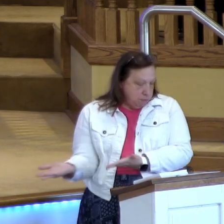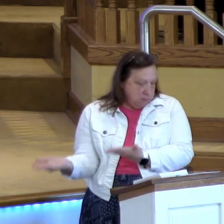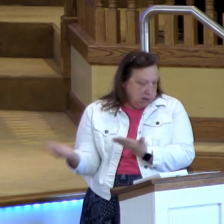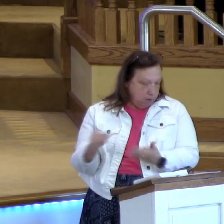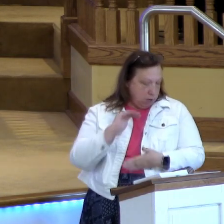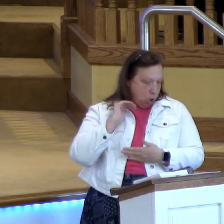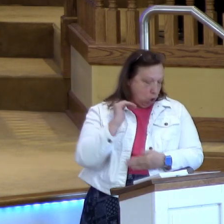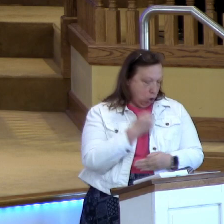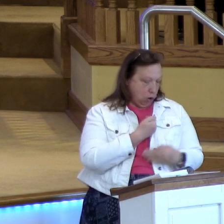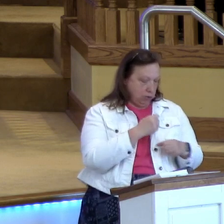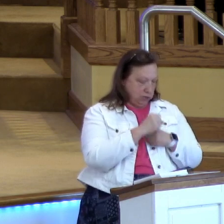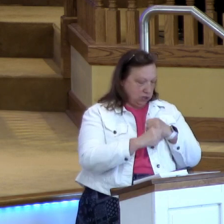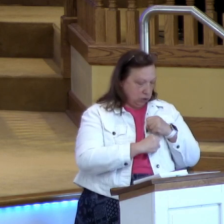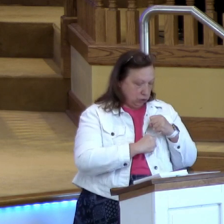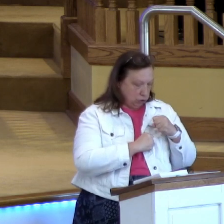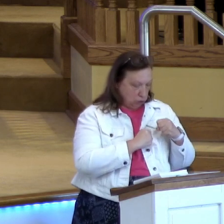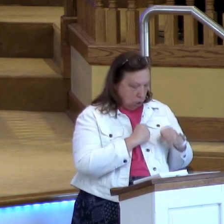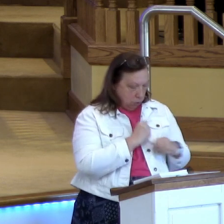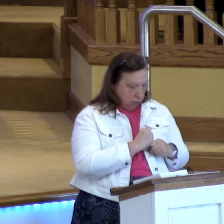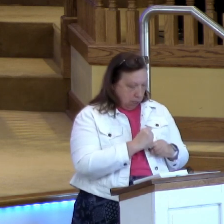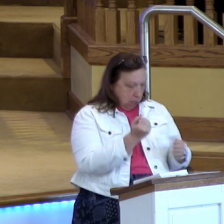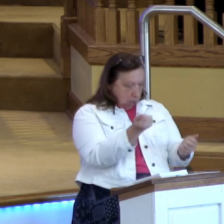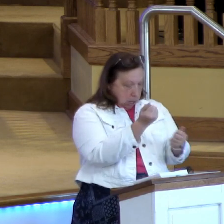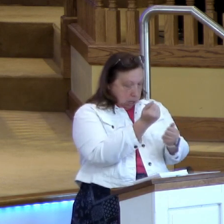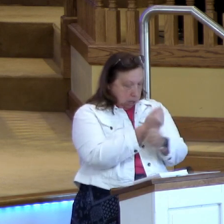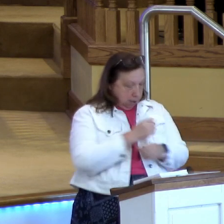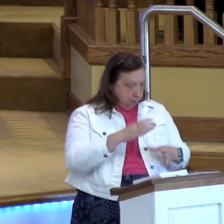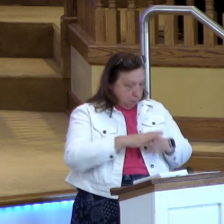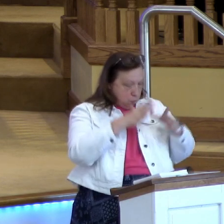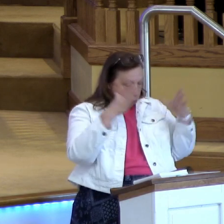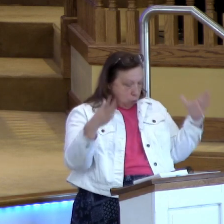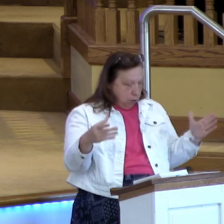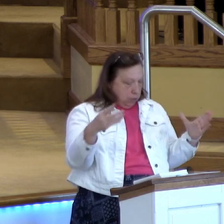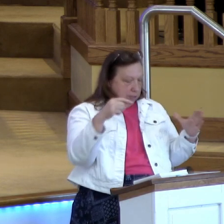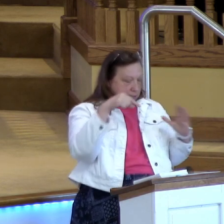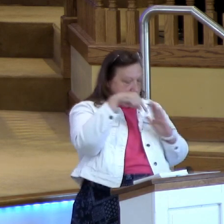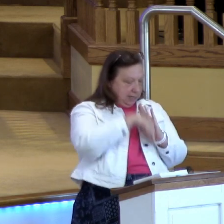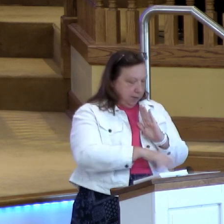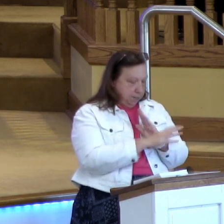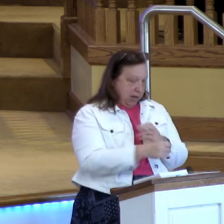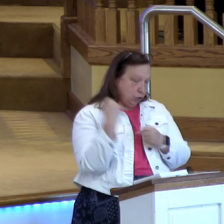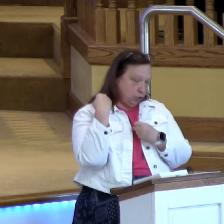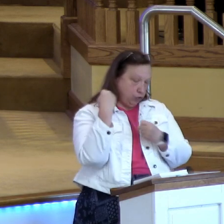sorrows. Love unbounded, wonderful, deep and strong.